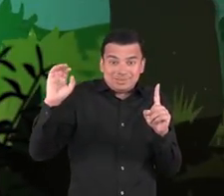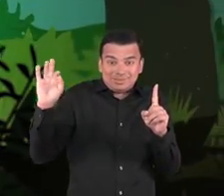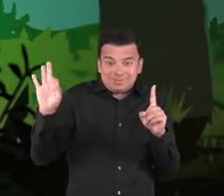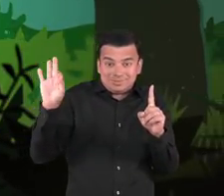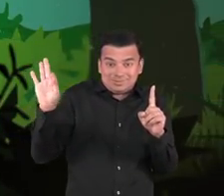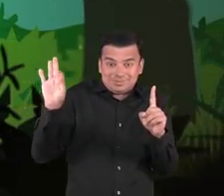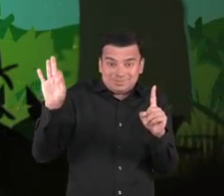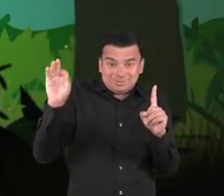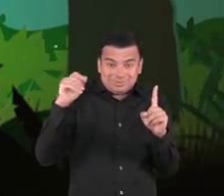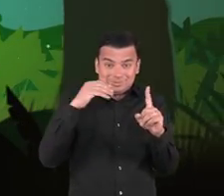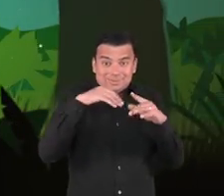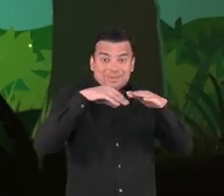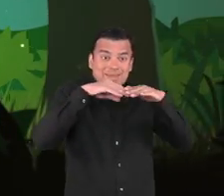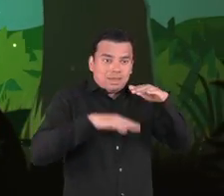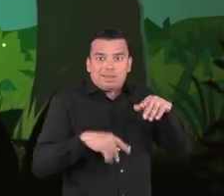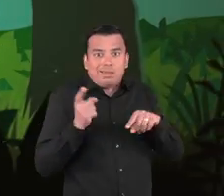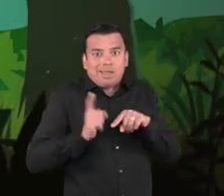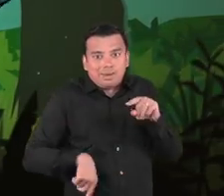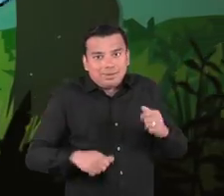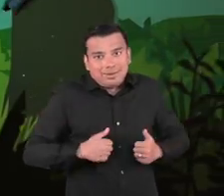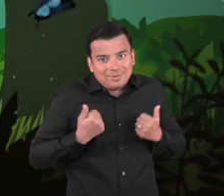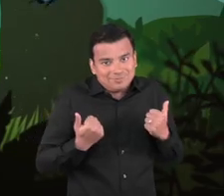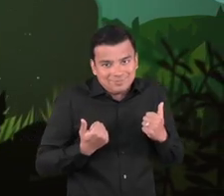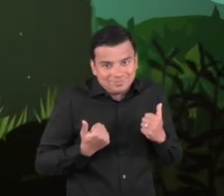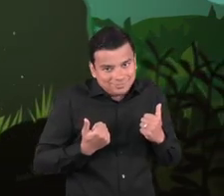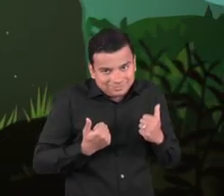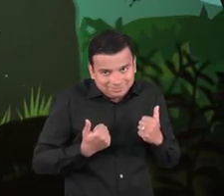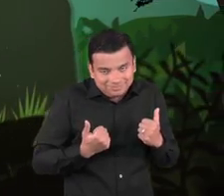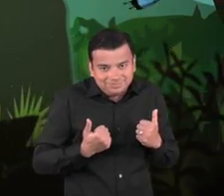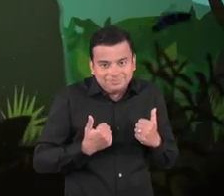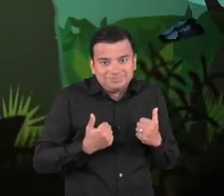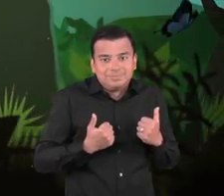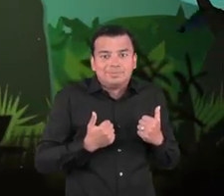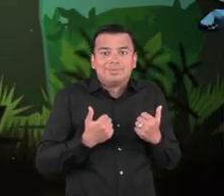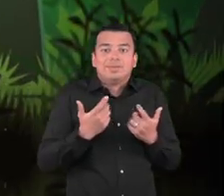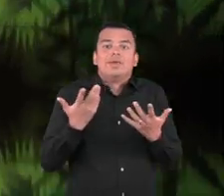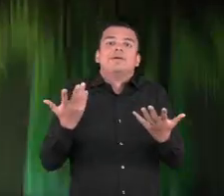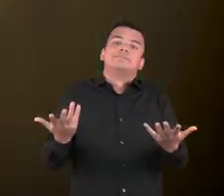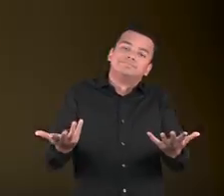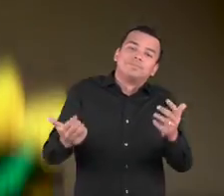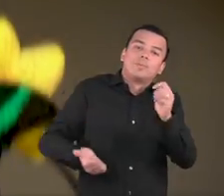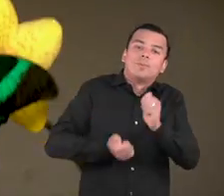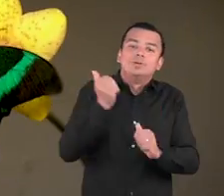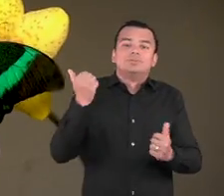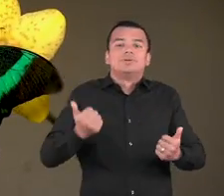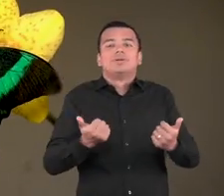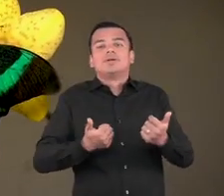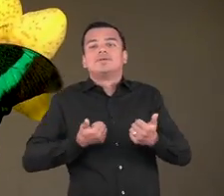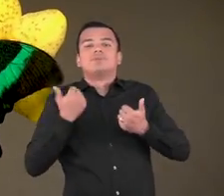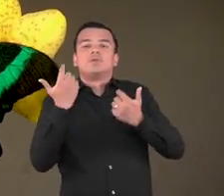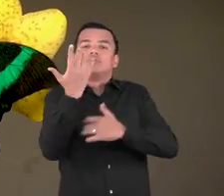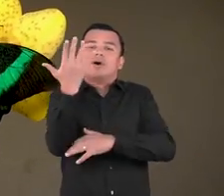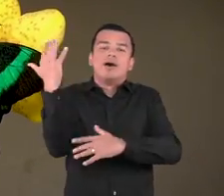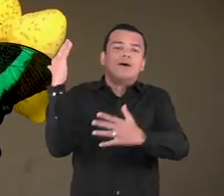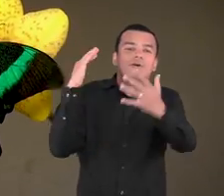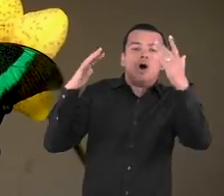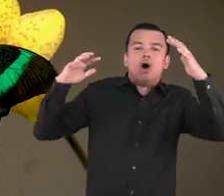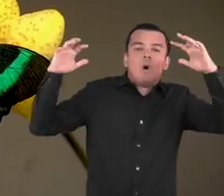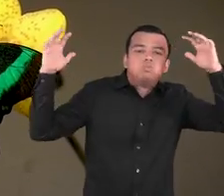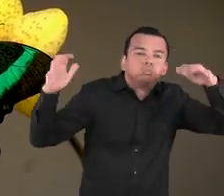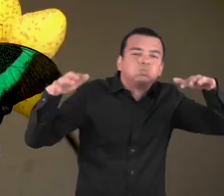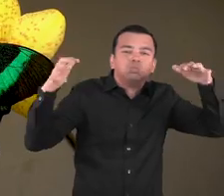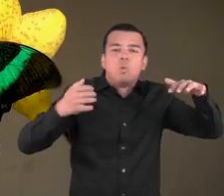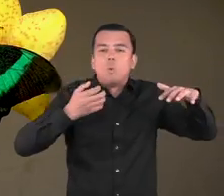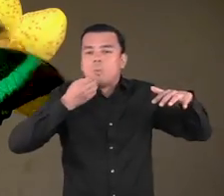So instead, most butterflies live in tropical rainforests with many bright, beautiful flowers that provide